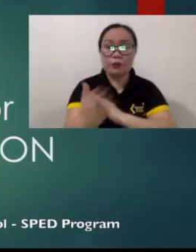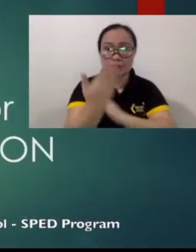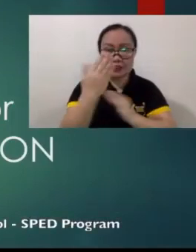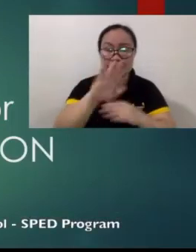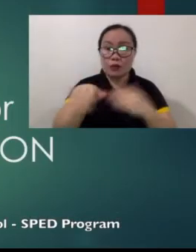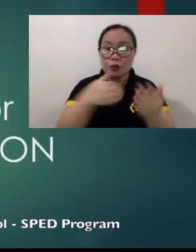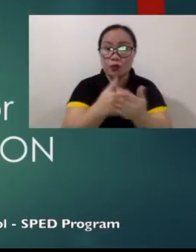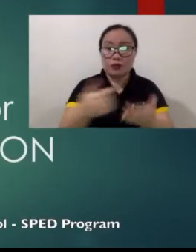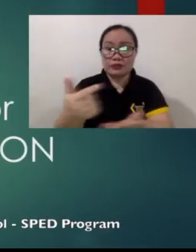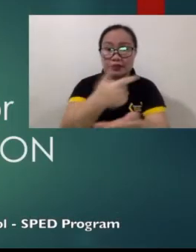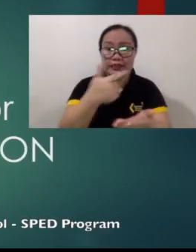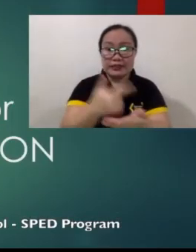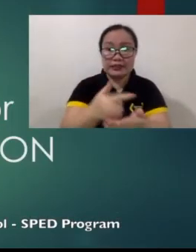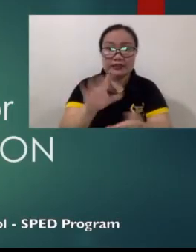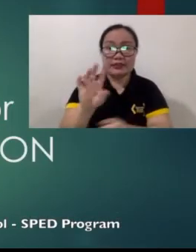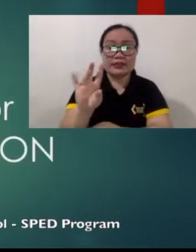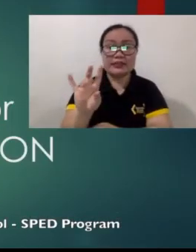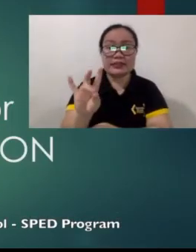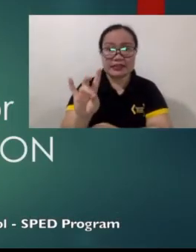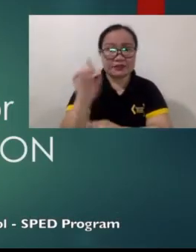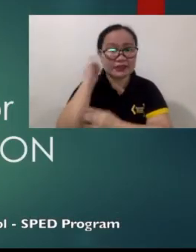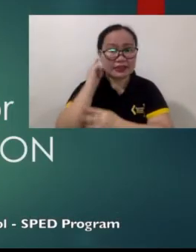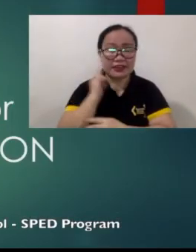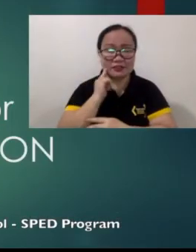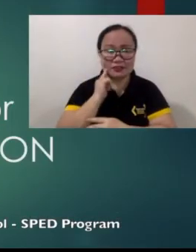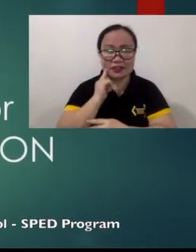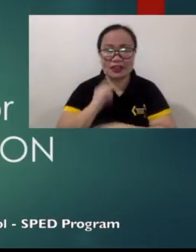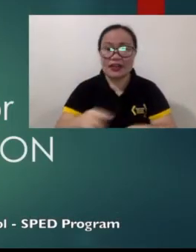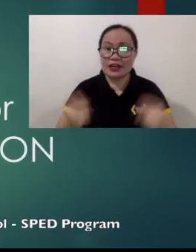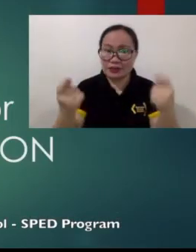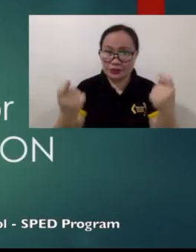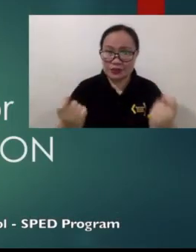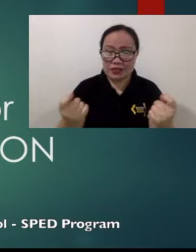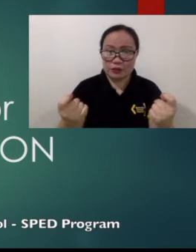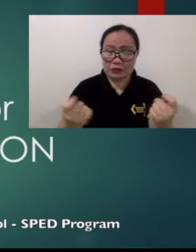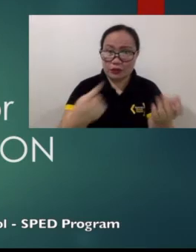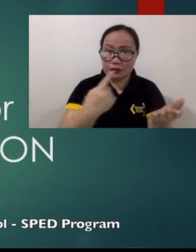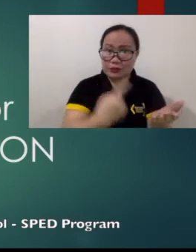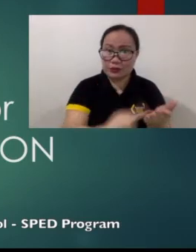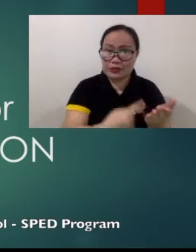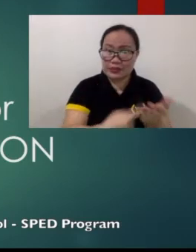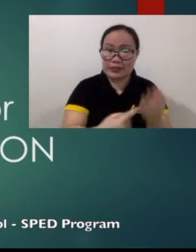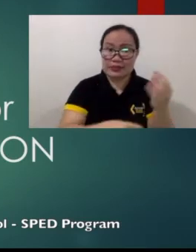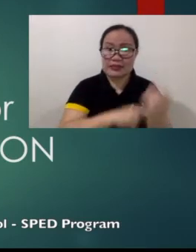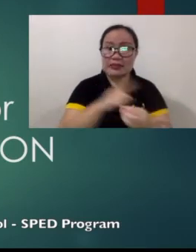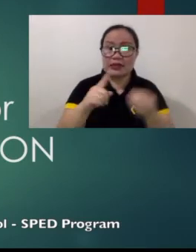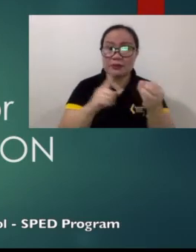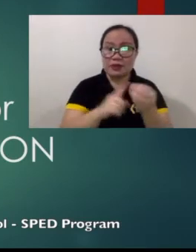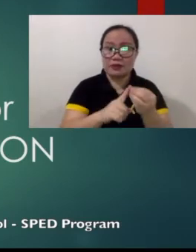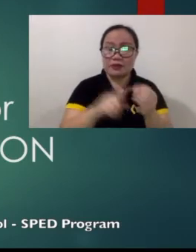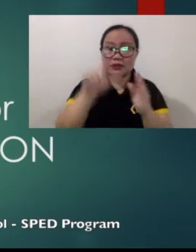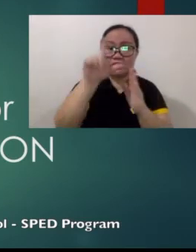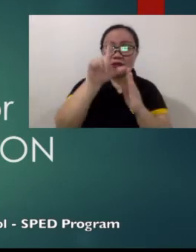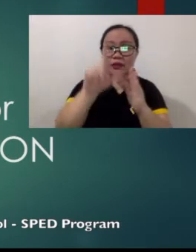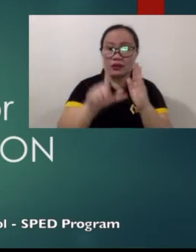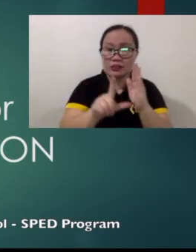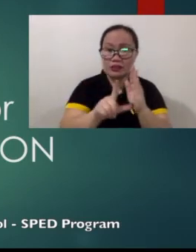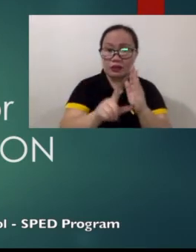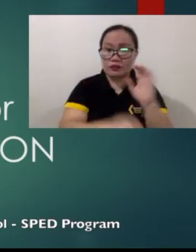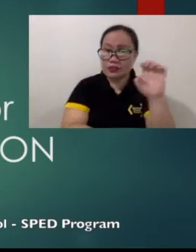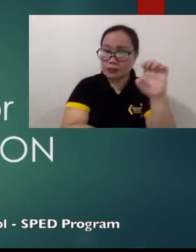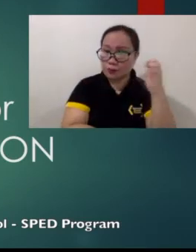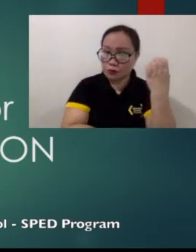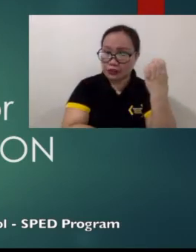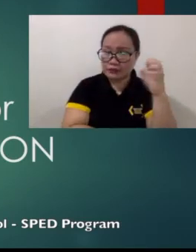Good morning, all grade 7 deaf. Today we're going to discuss about the laws